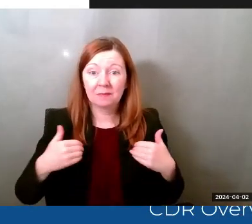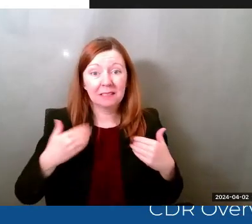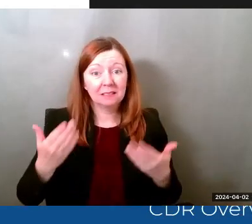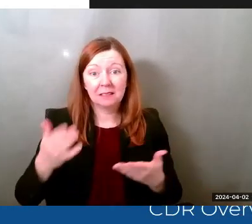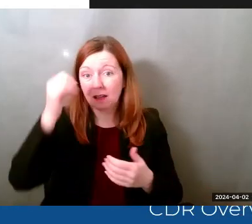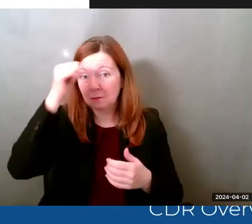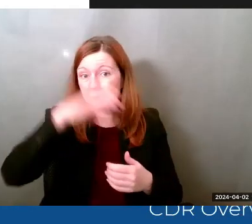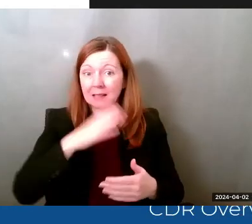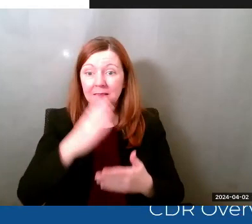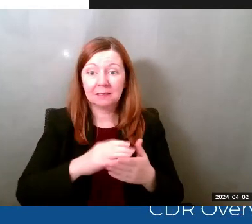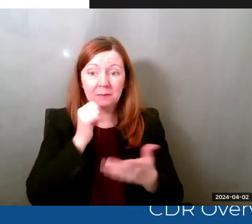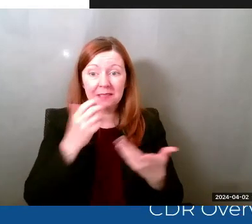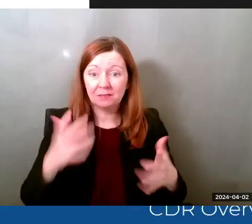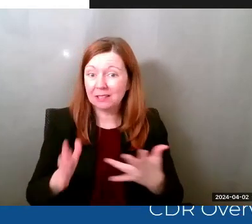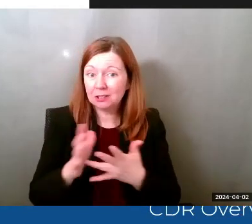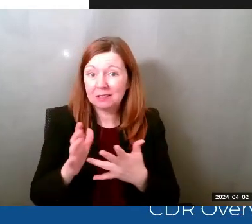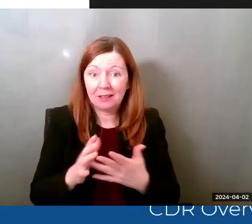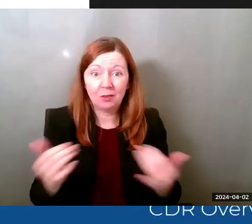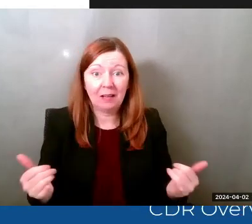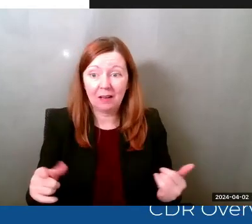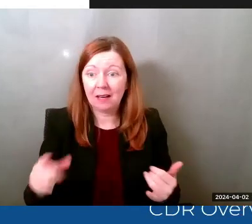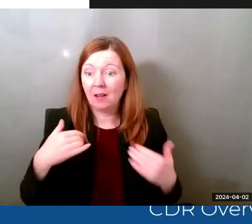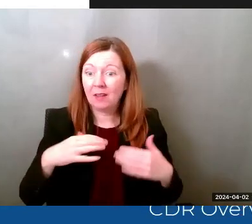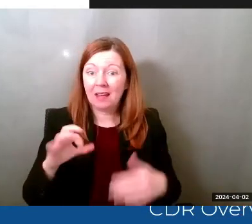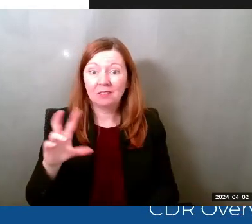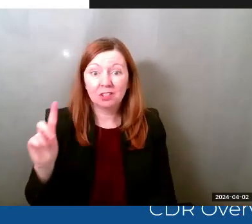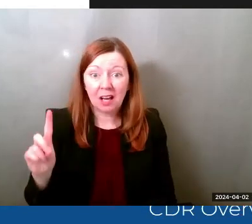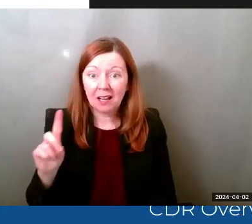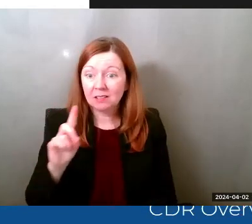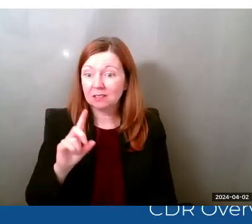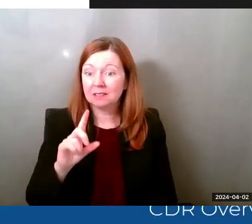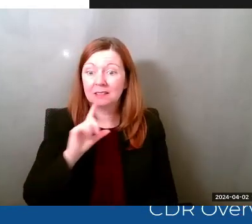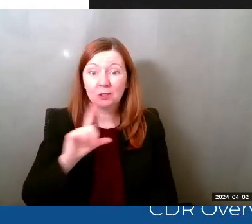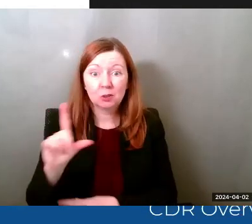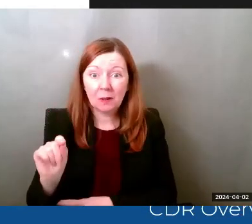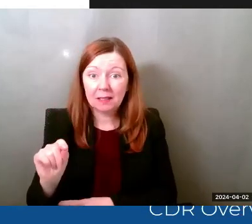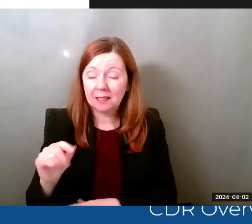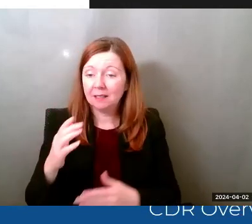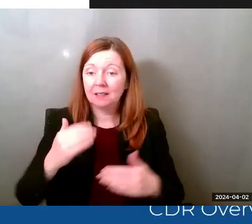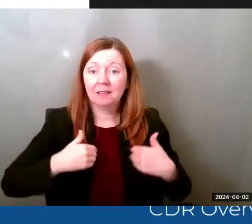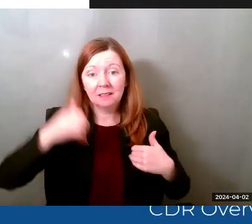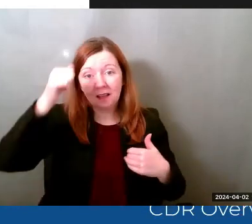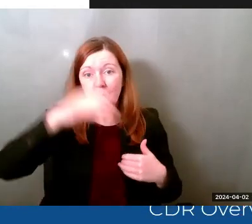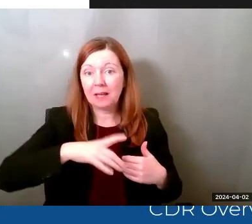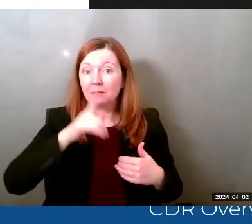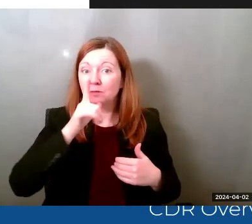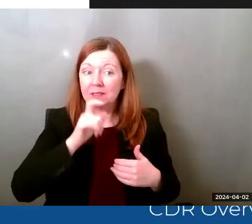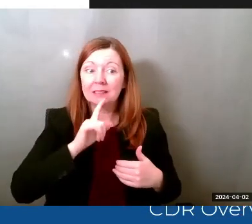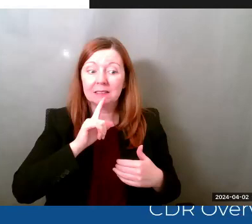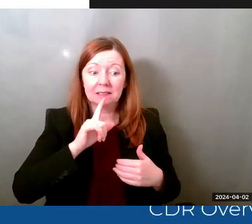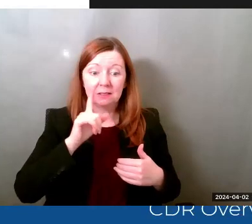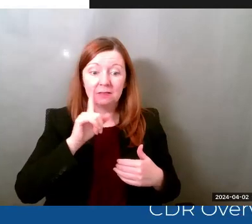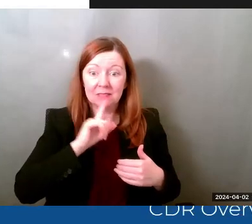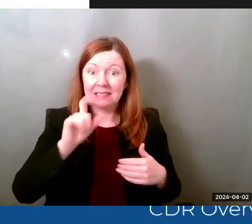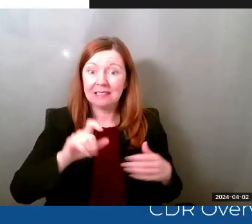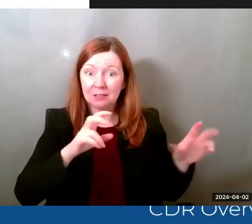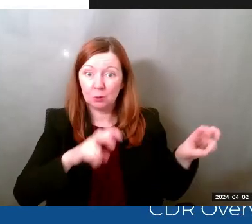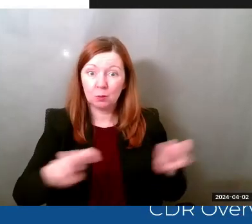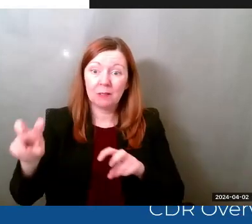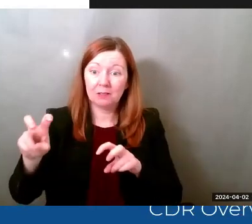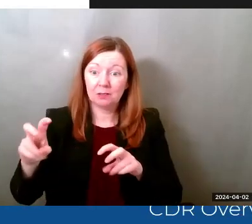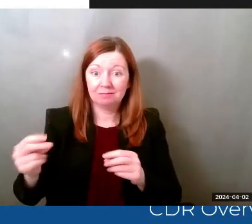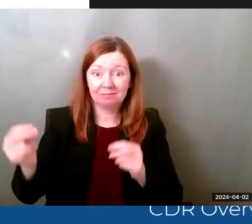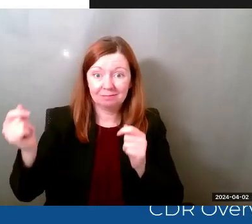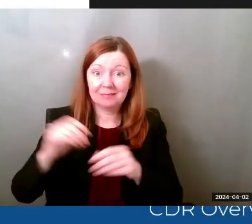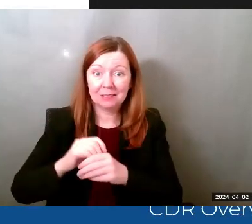did not even finish 9th grade right now, that have a child that's 20 years old, young men who really need to quickly transition into jobs. So while many